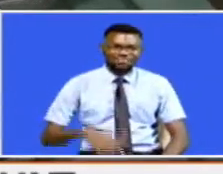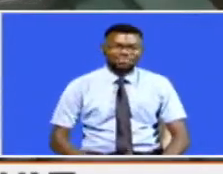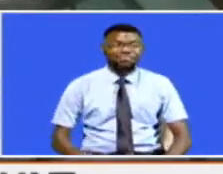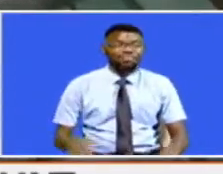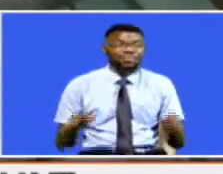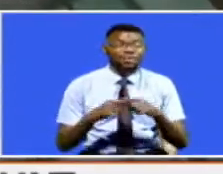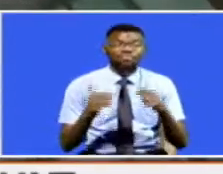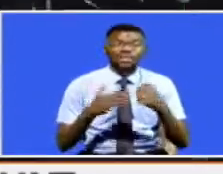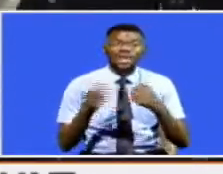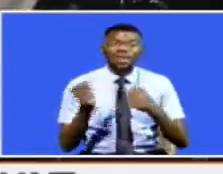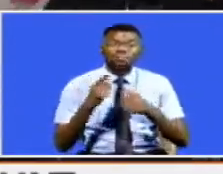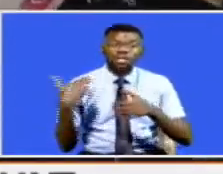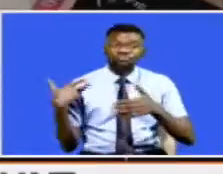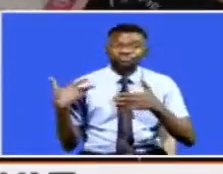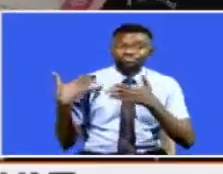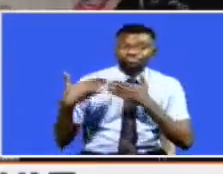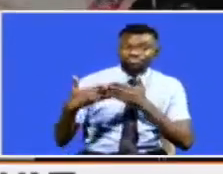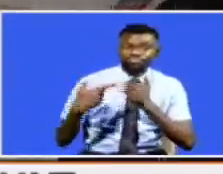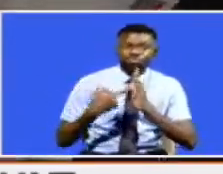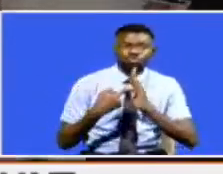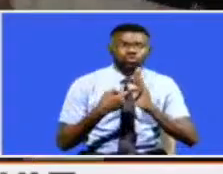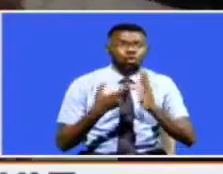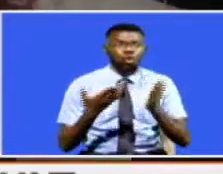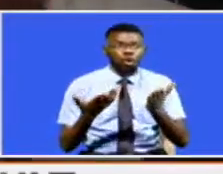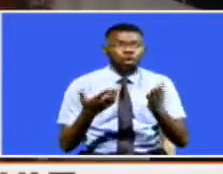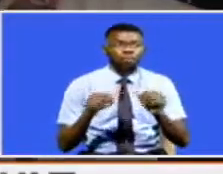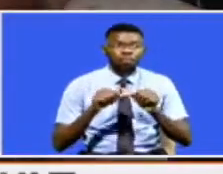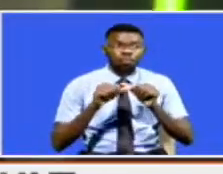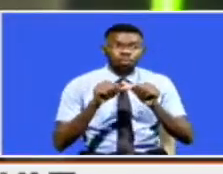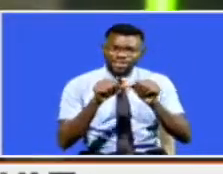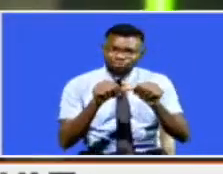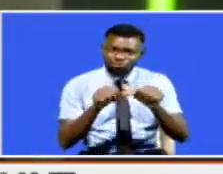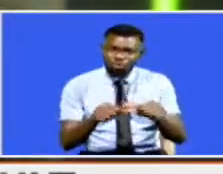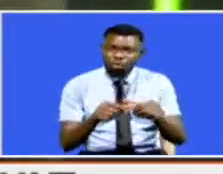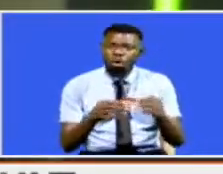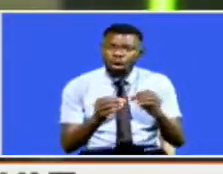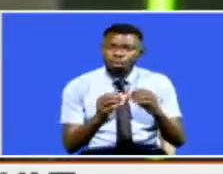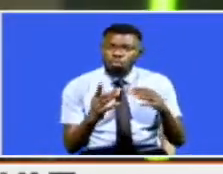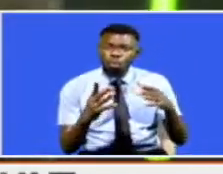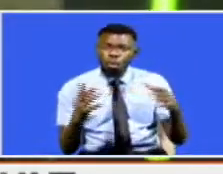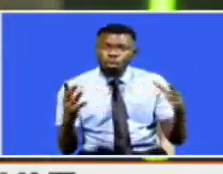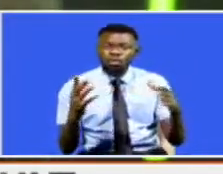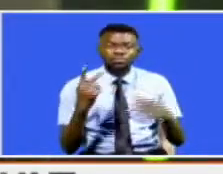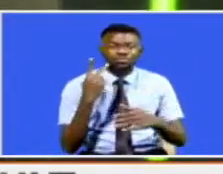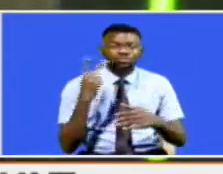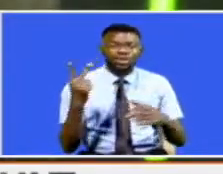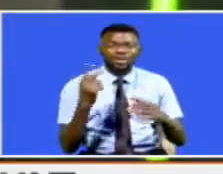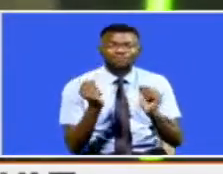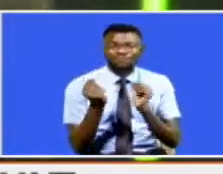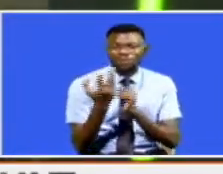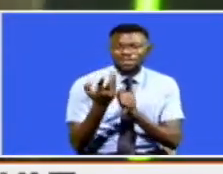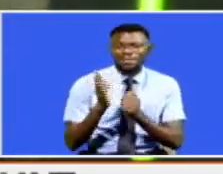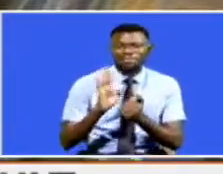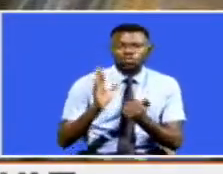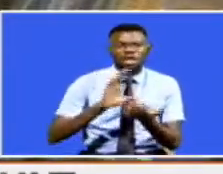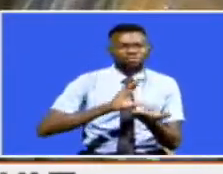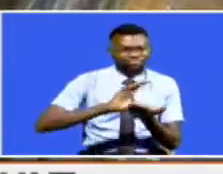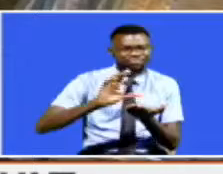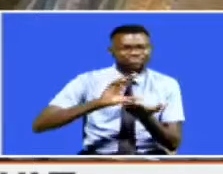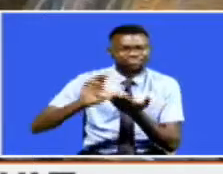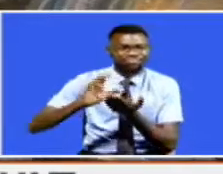also demonstrated significant growth in its digital lending platform, disbursing 214 billion shillings to